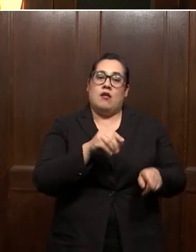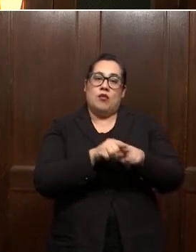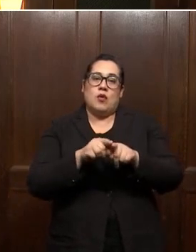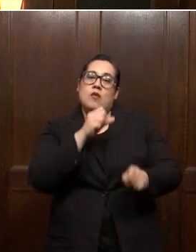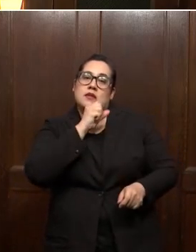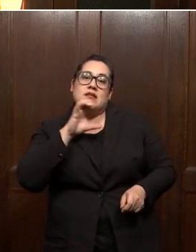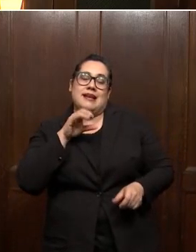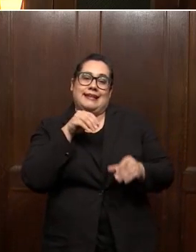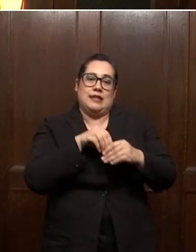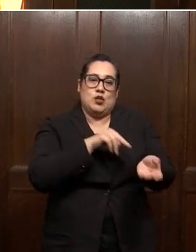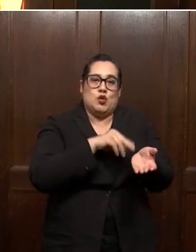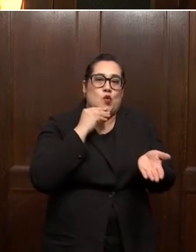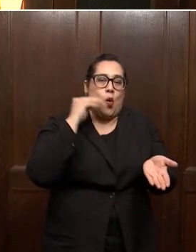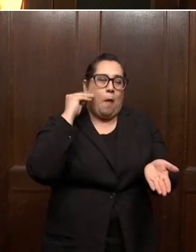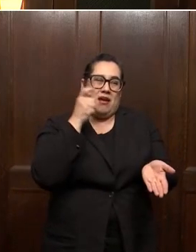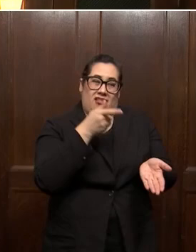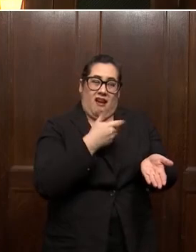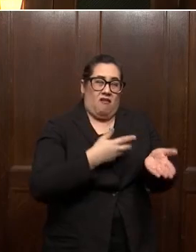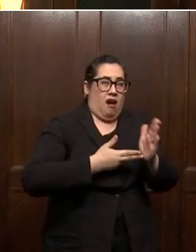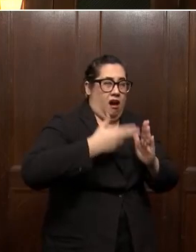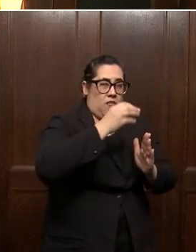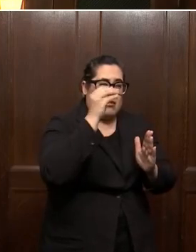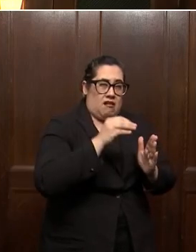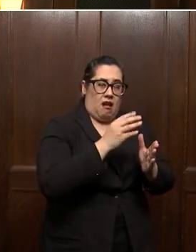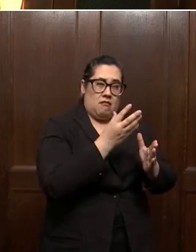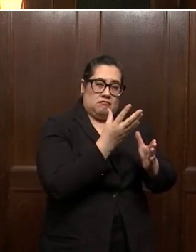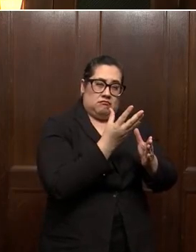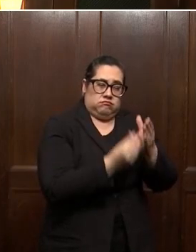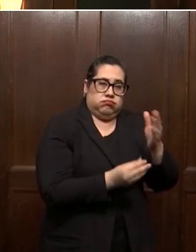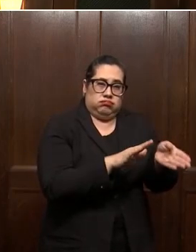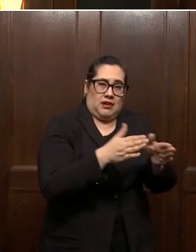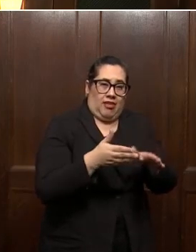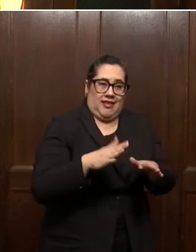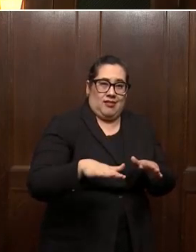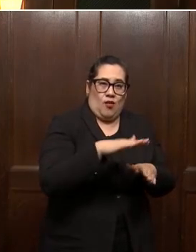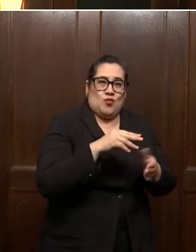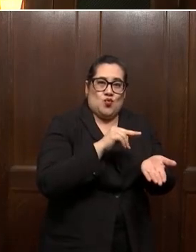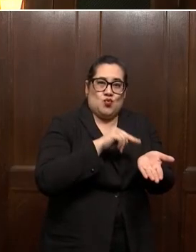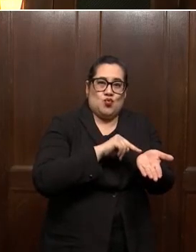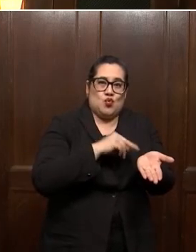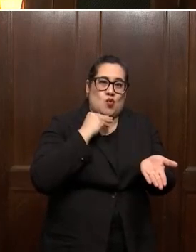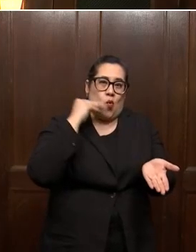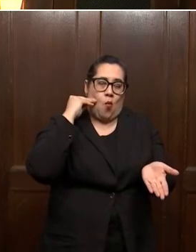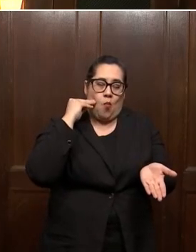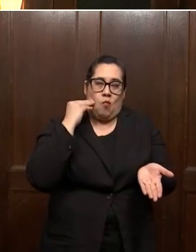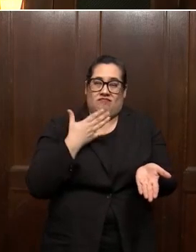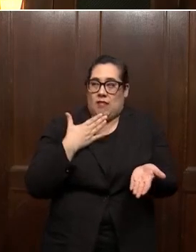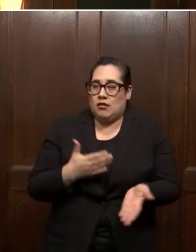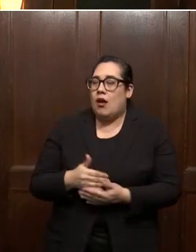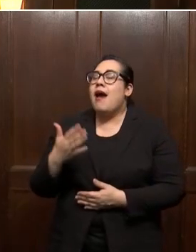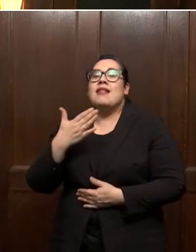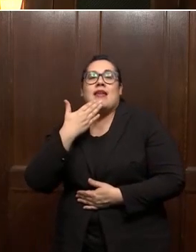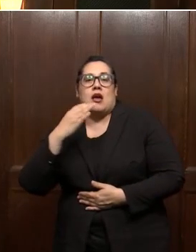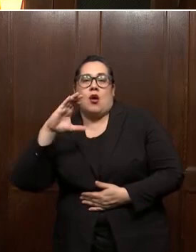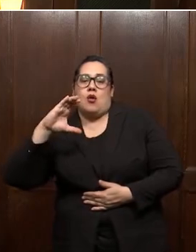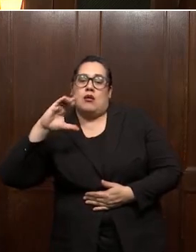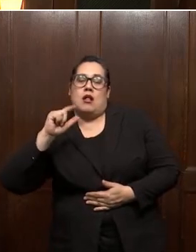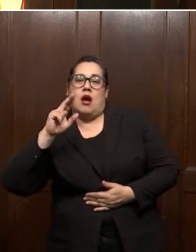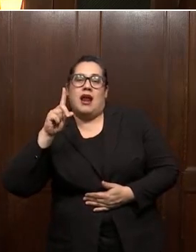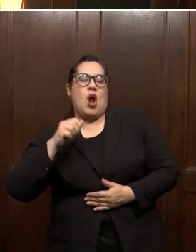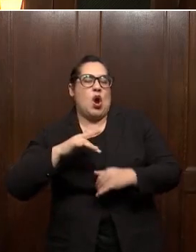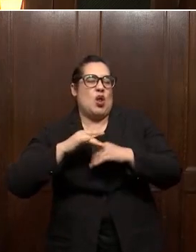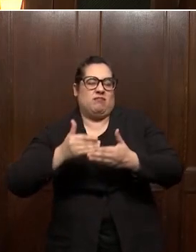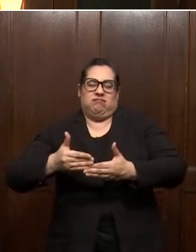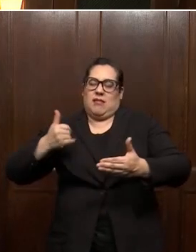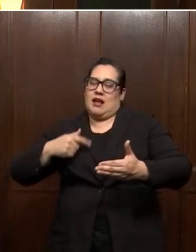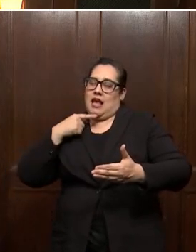the high number of deaths that we're seeing in these facilities. Thank you. Thank you, Claudia. As I said early on in these